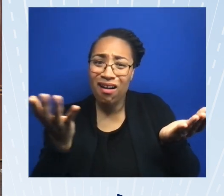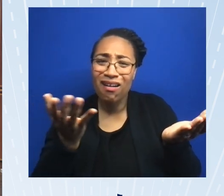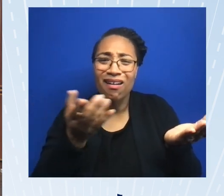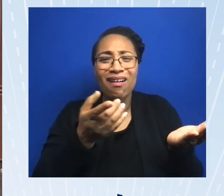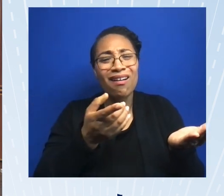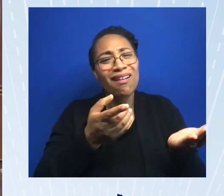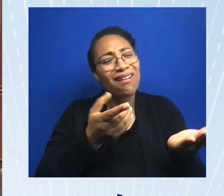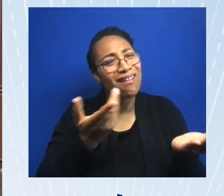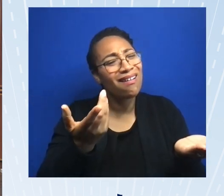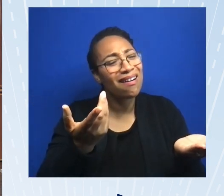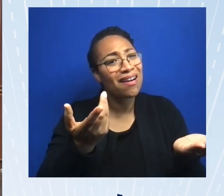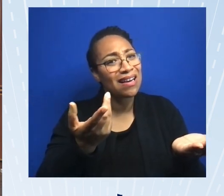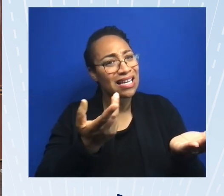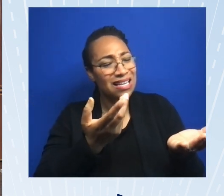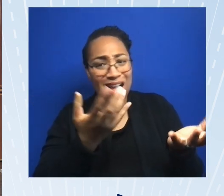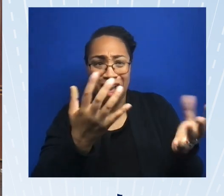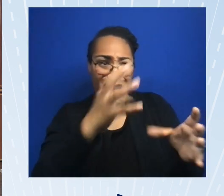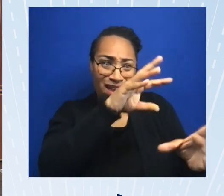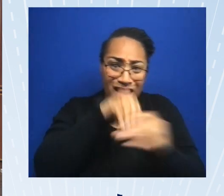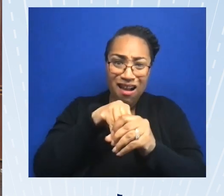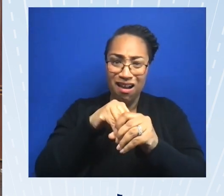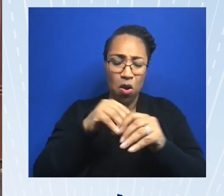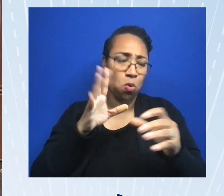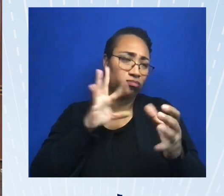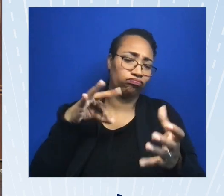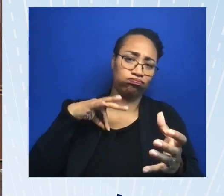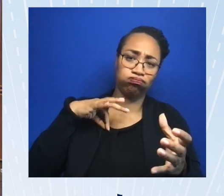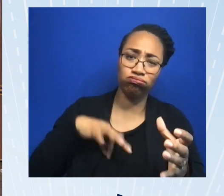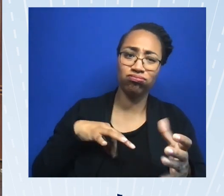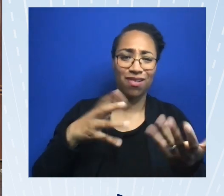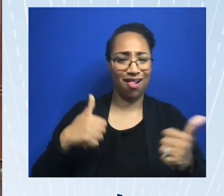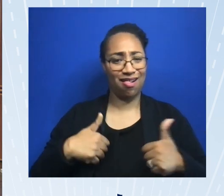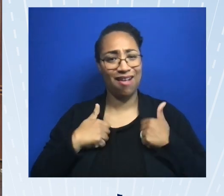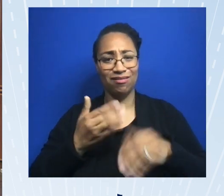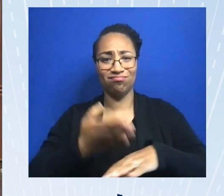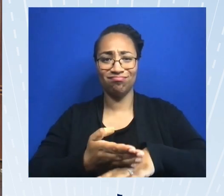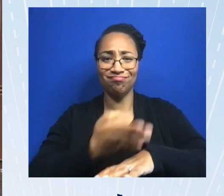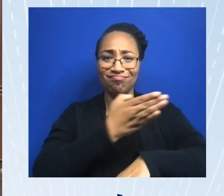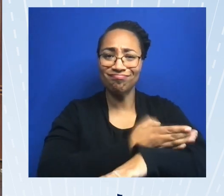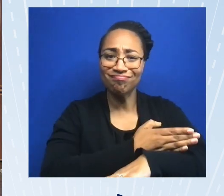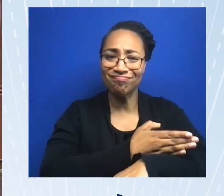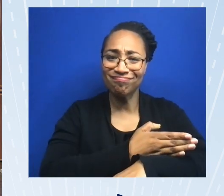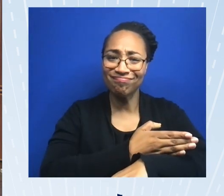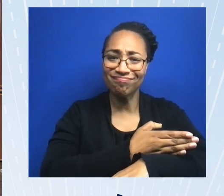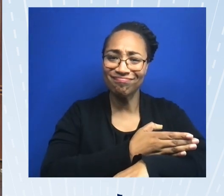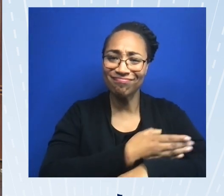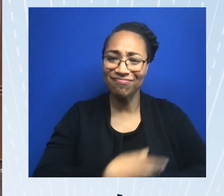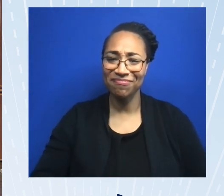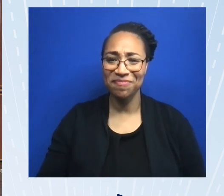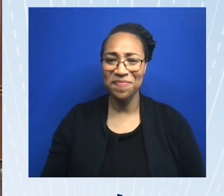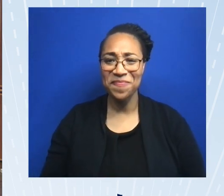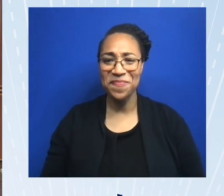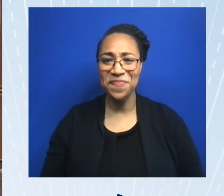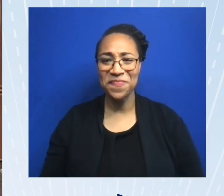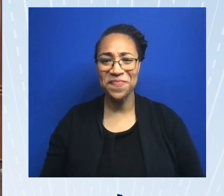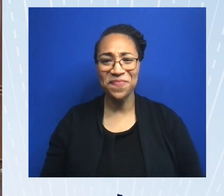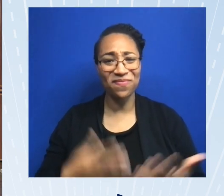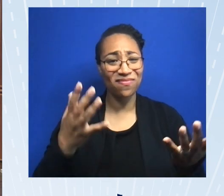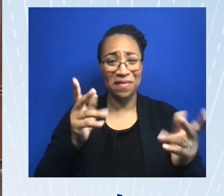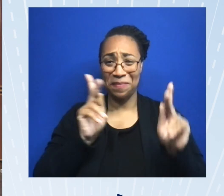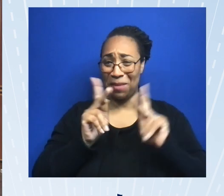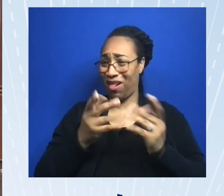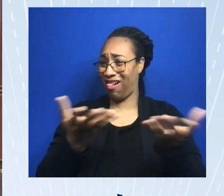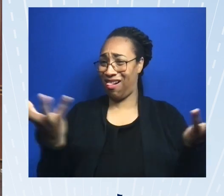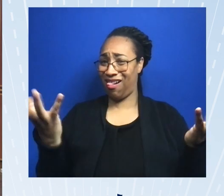with me, and some here, sitting here, who worked hours, days, weeks, and hours on this